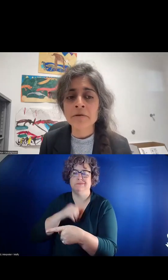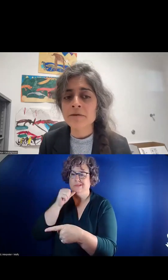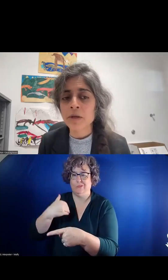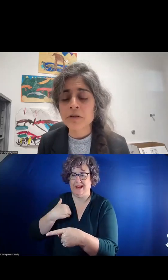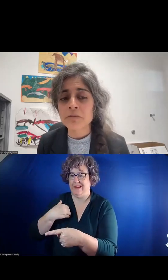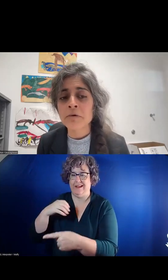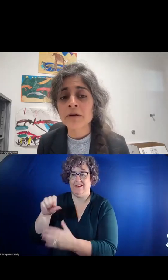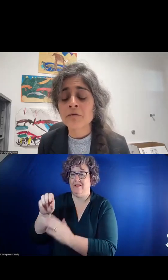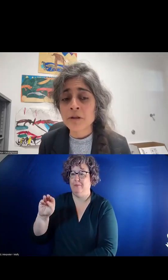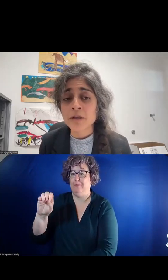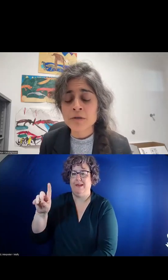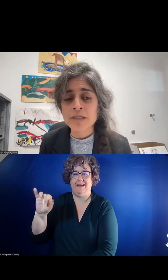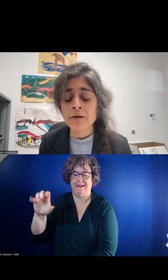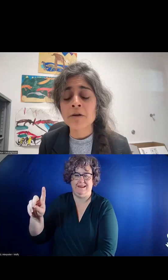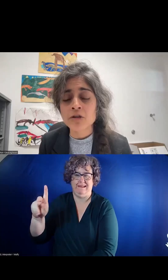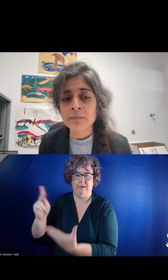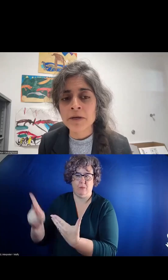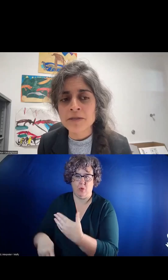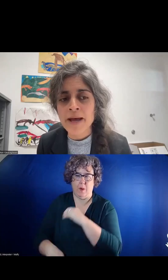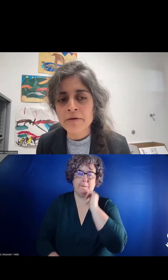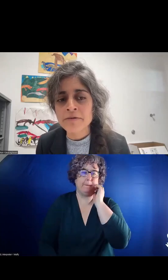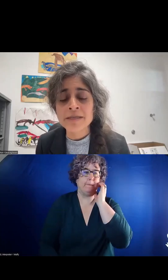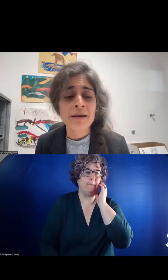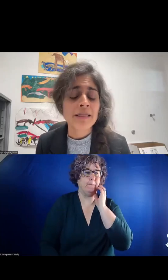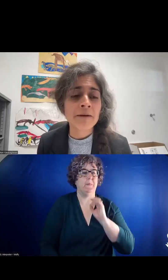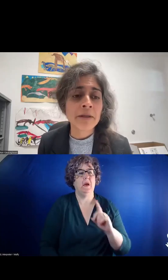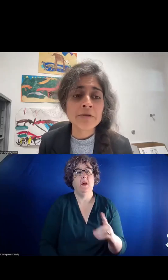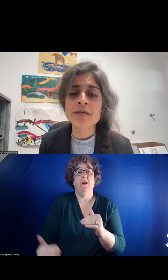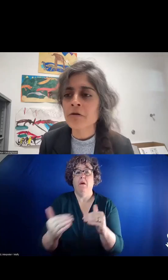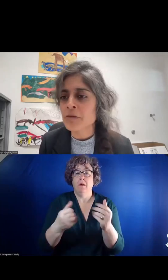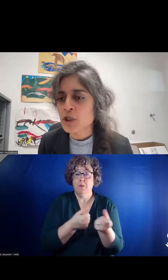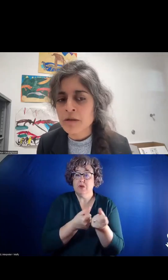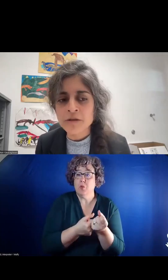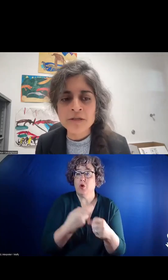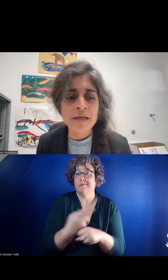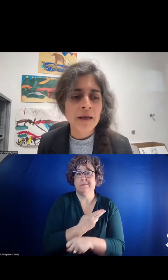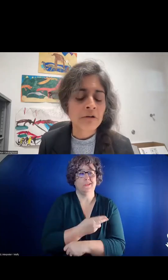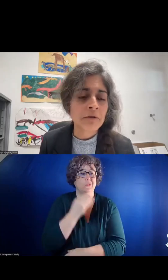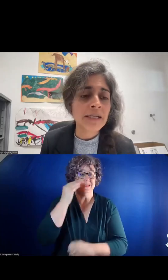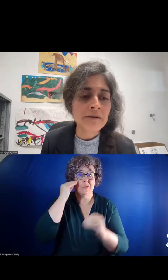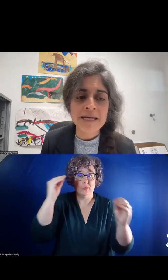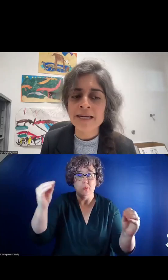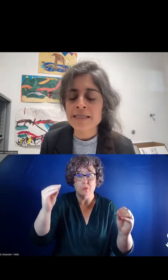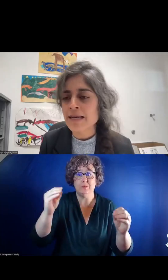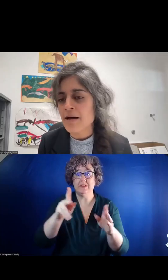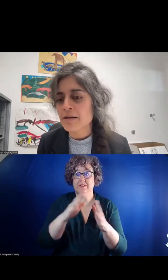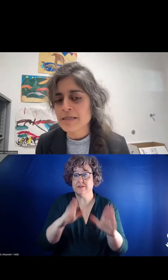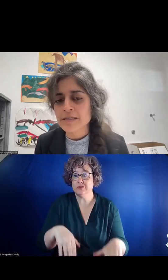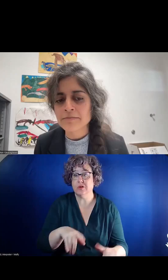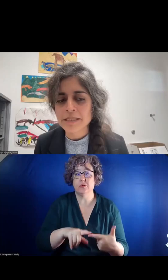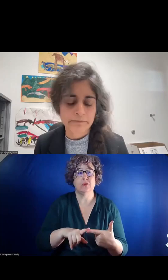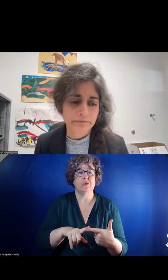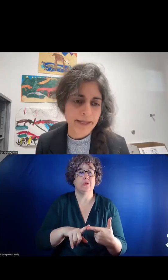successful models of peer support for the treatment of tobacco use that have been used in homeless shelters, criminal legal settings, and in